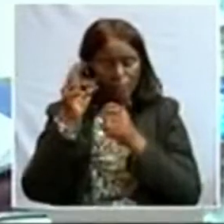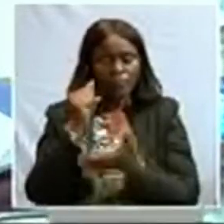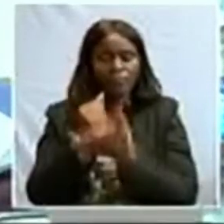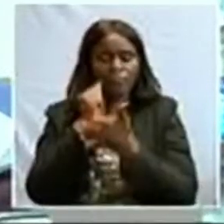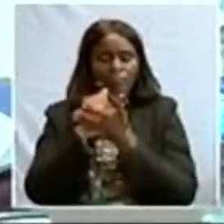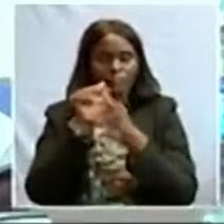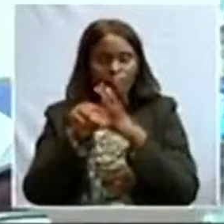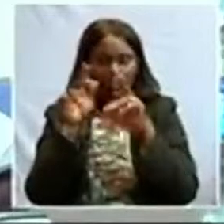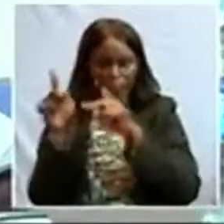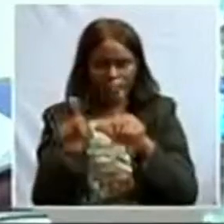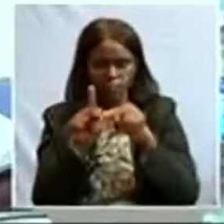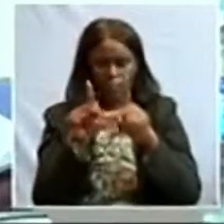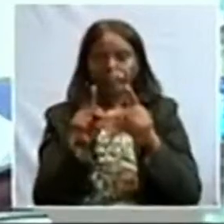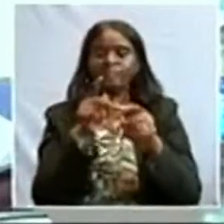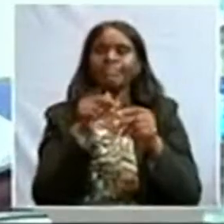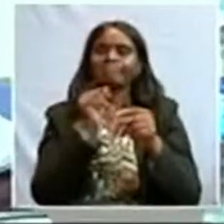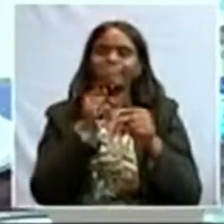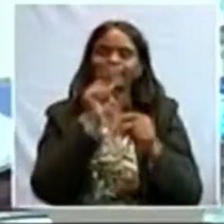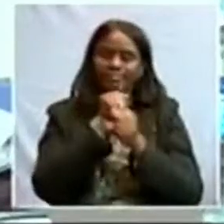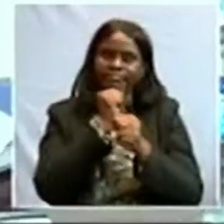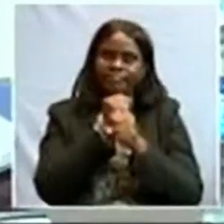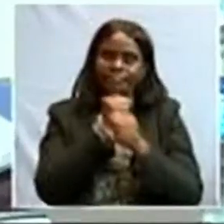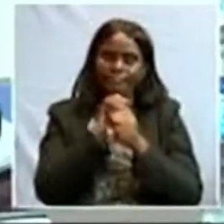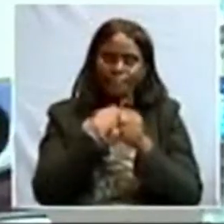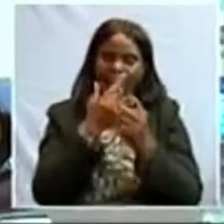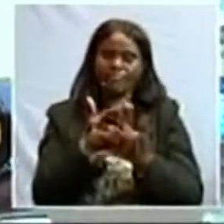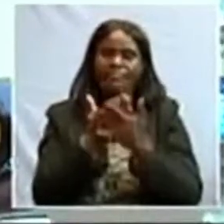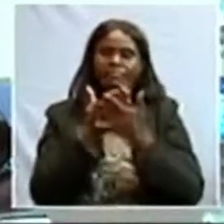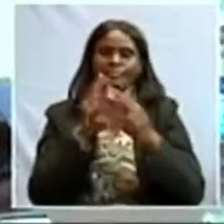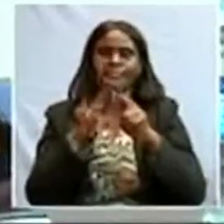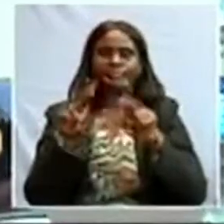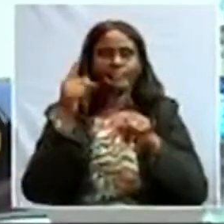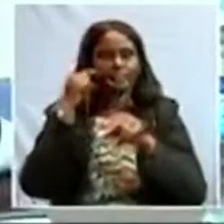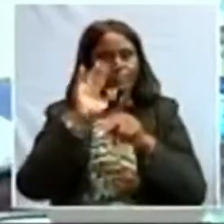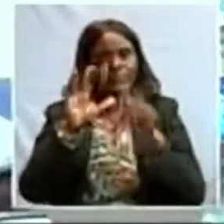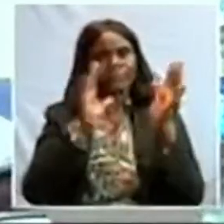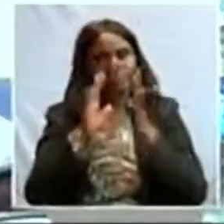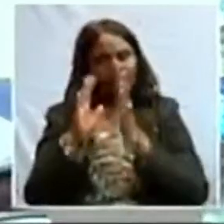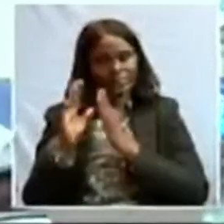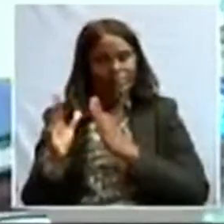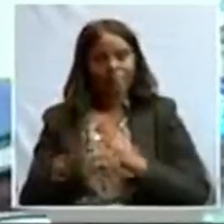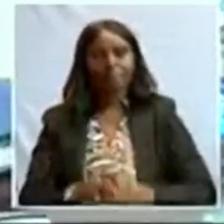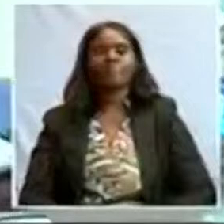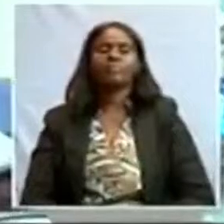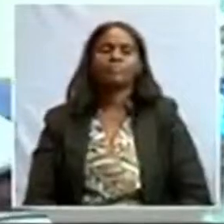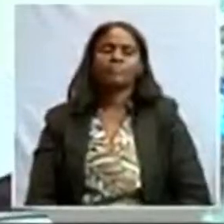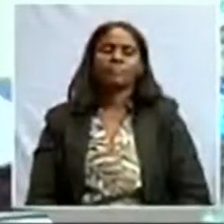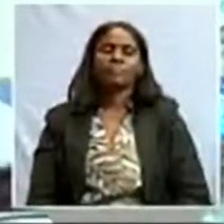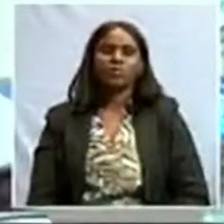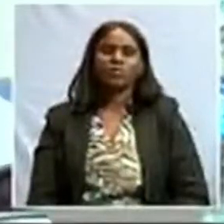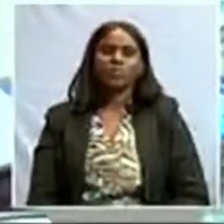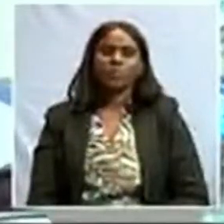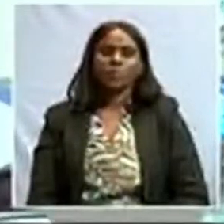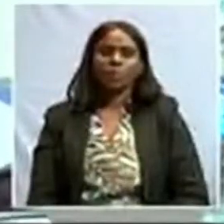the performance of the devolved functions. I submit, Chair, for your consideration.